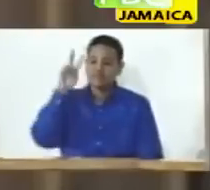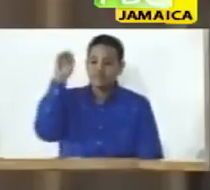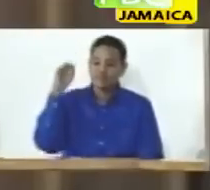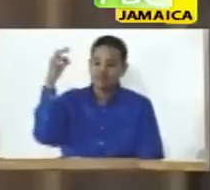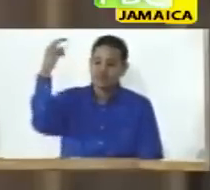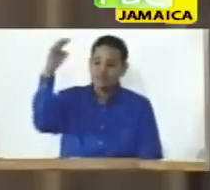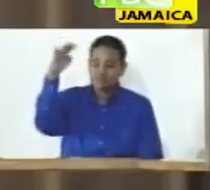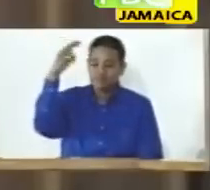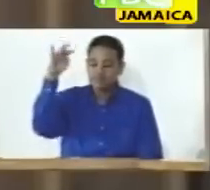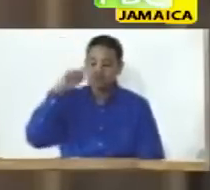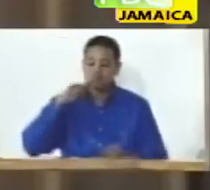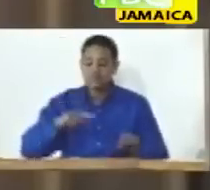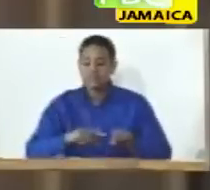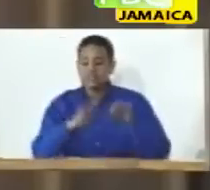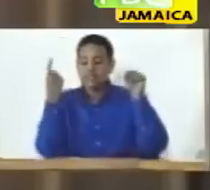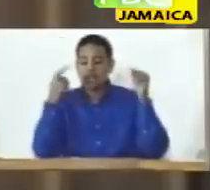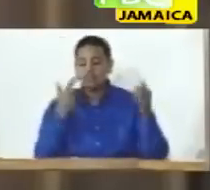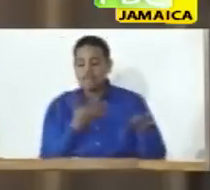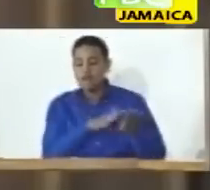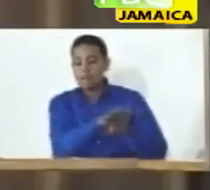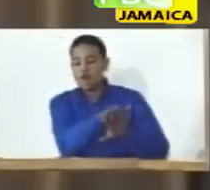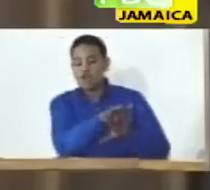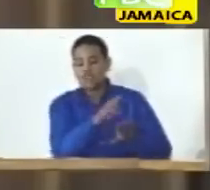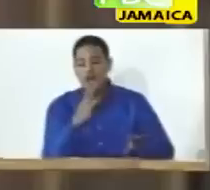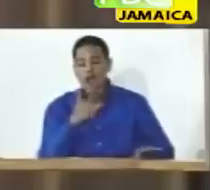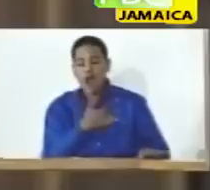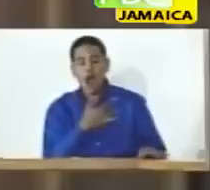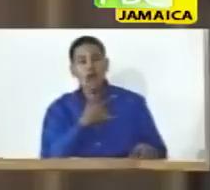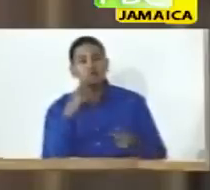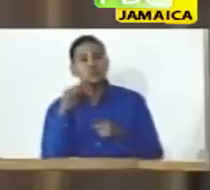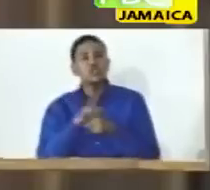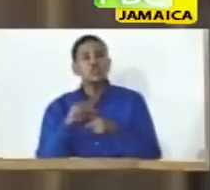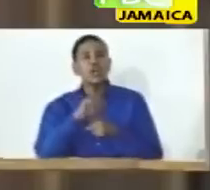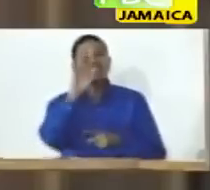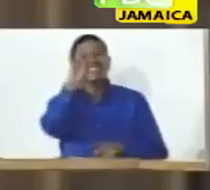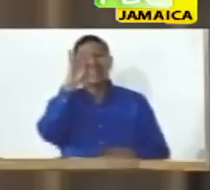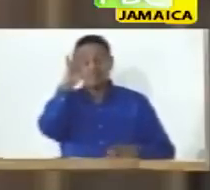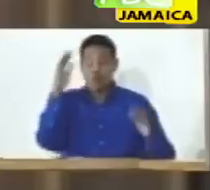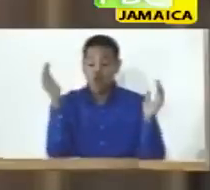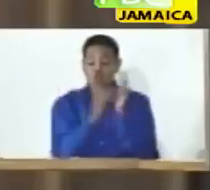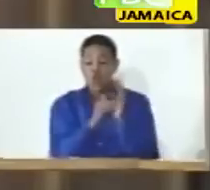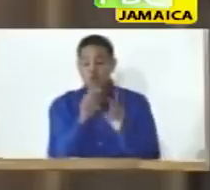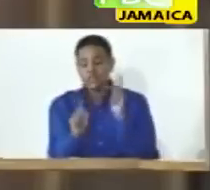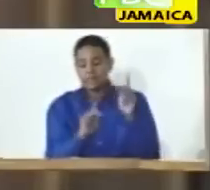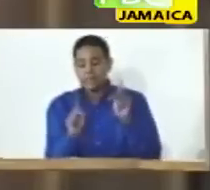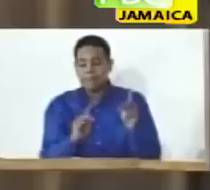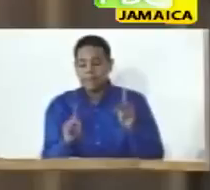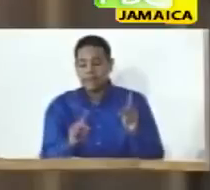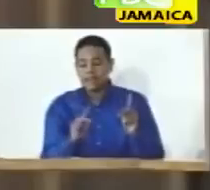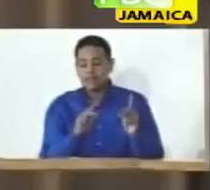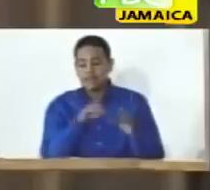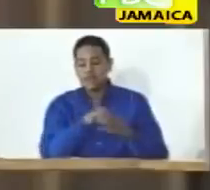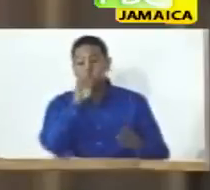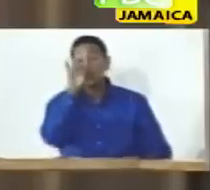at the start of the merger, HEART was training 74,000 persons.